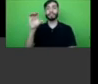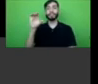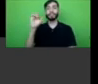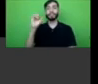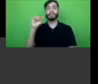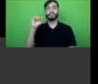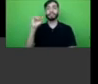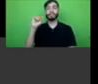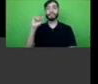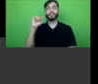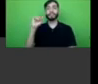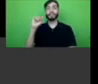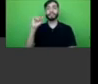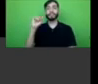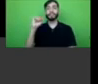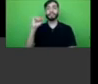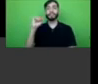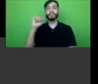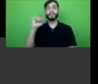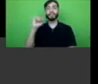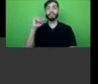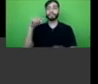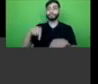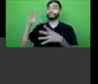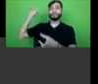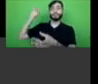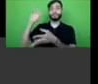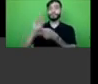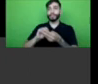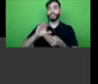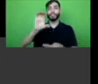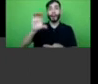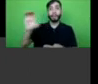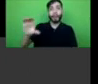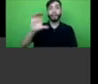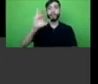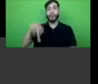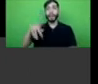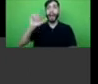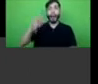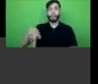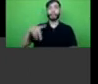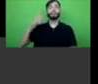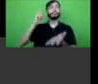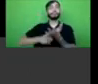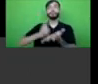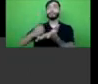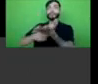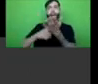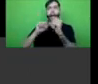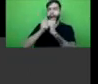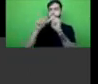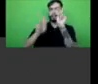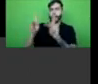We haven't talked in Crip Camp yet about how people acquire their disabilities. And I